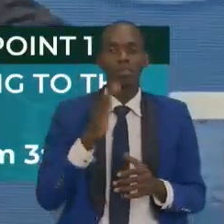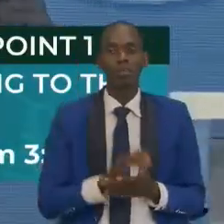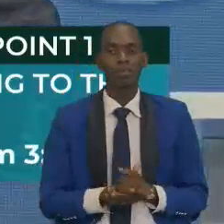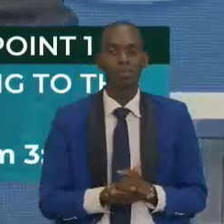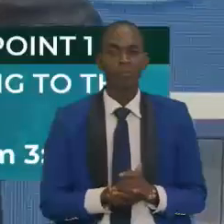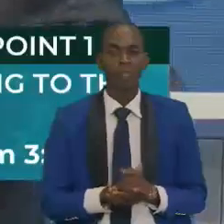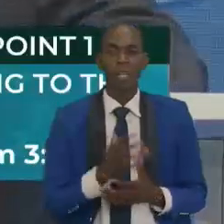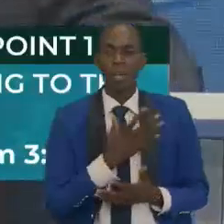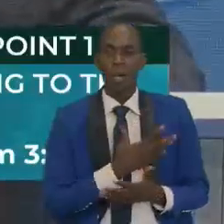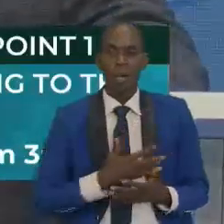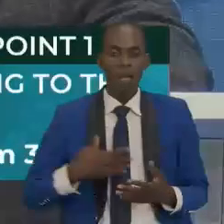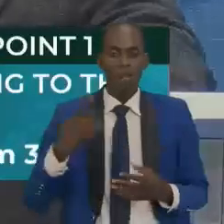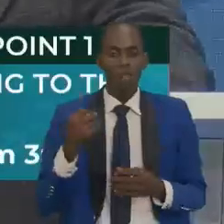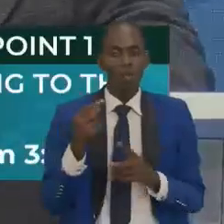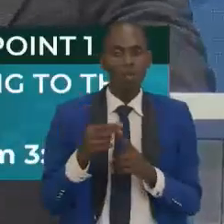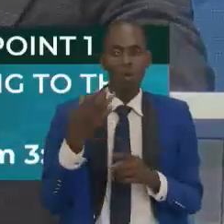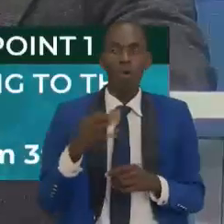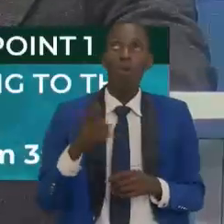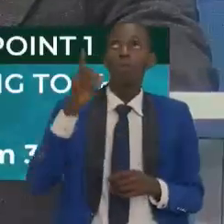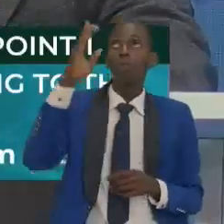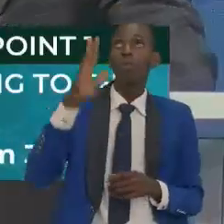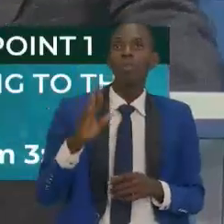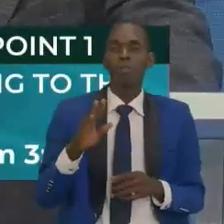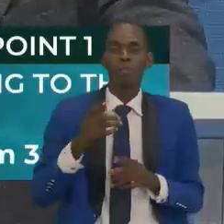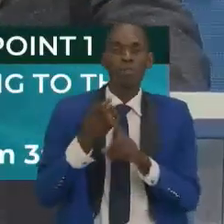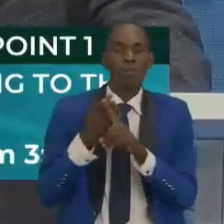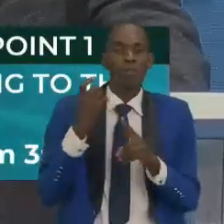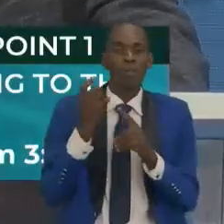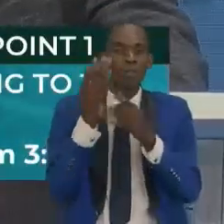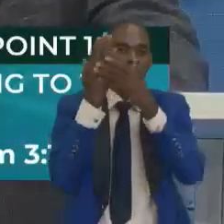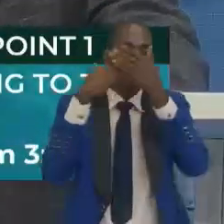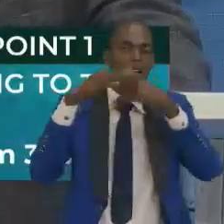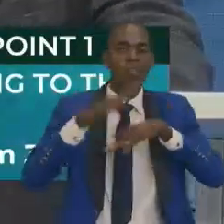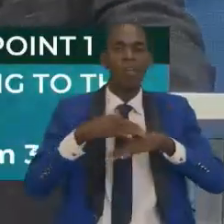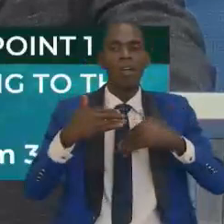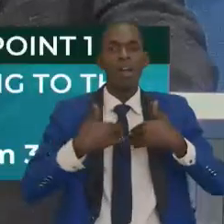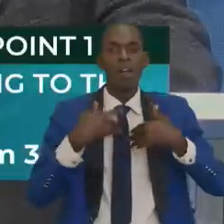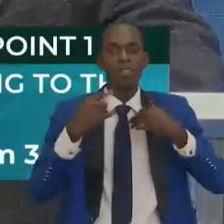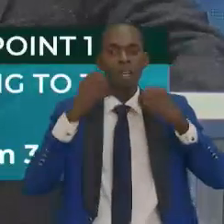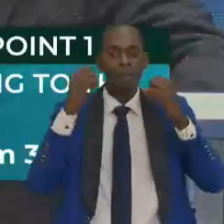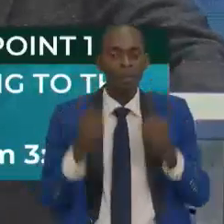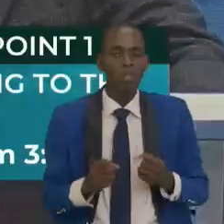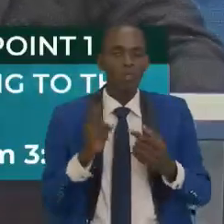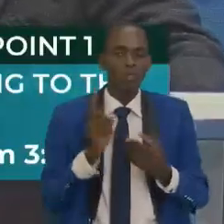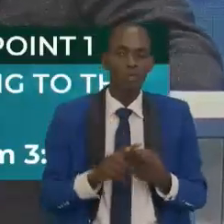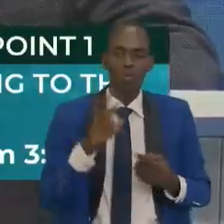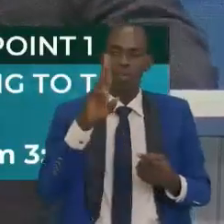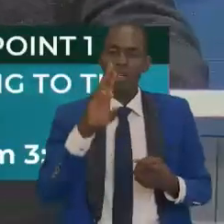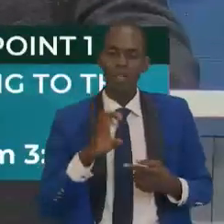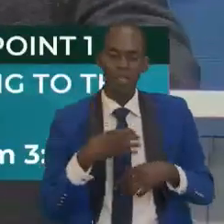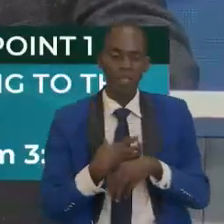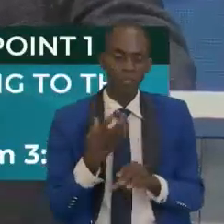and the word of God from heaven has the power to create and